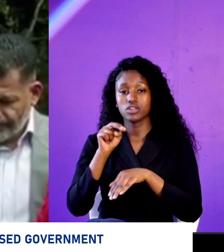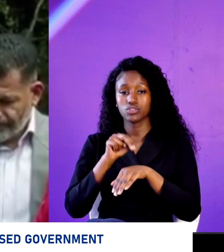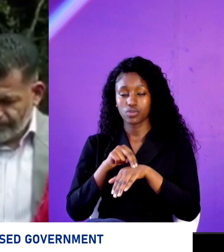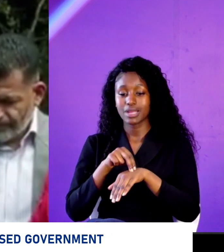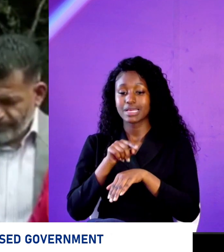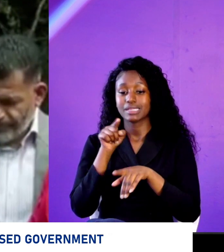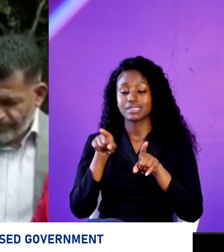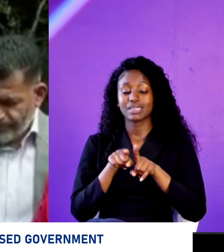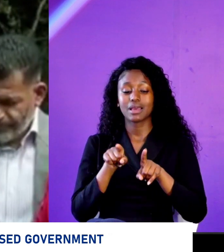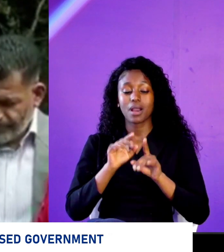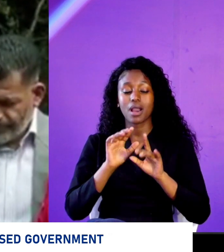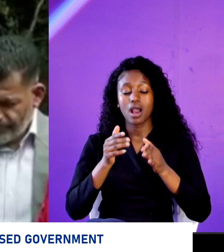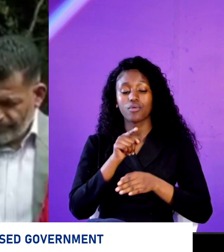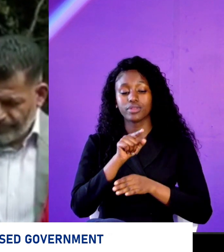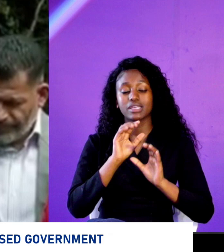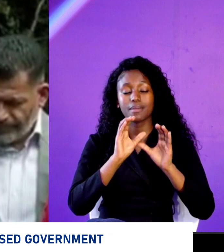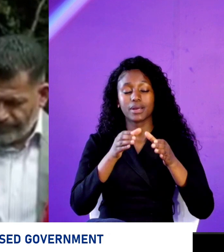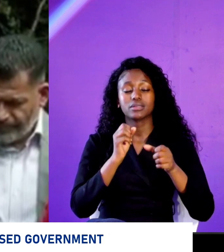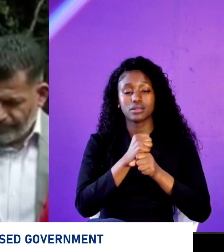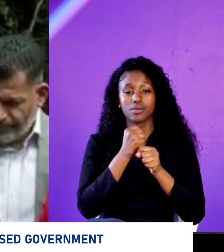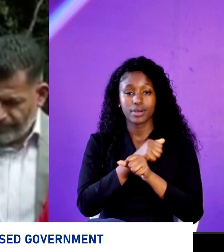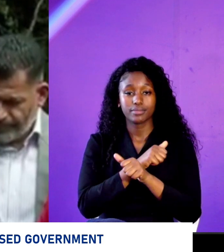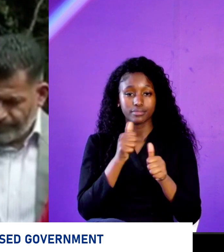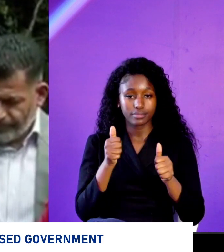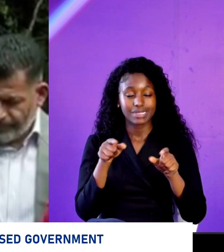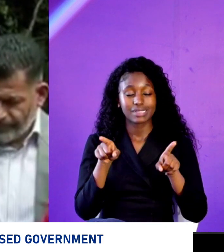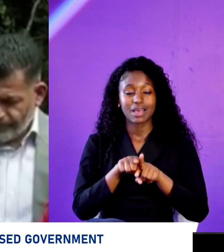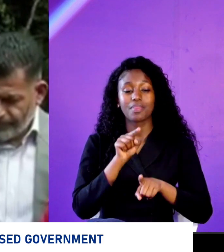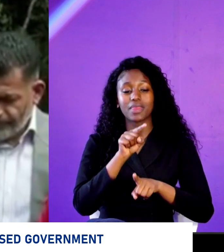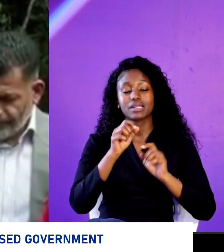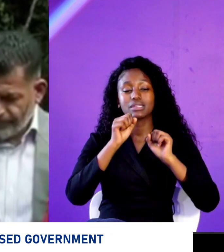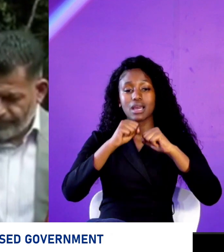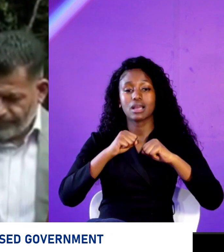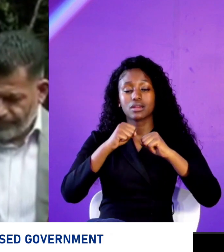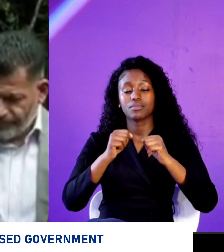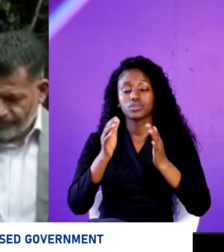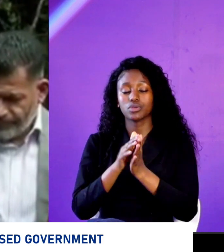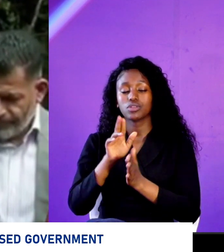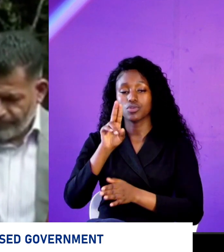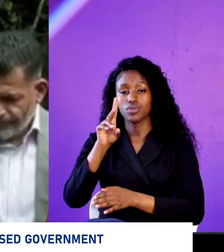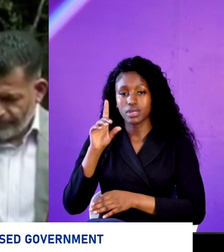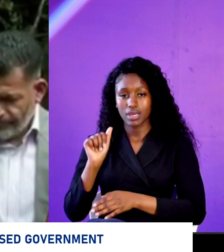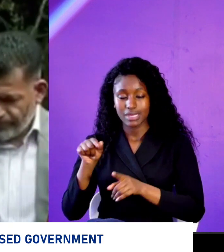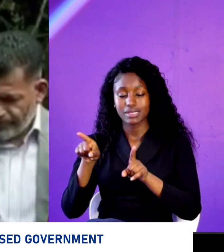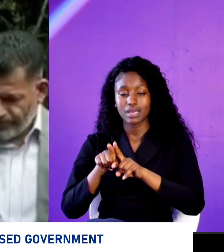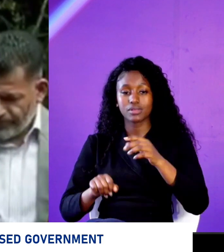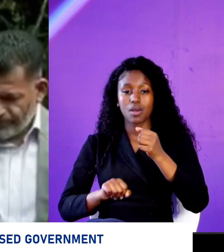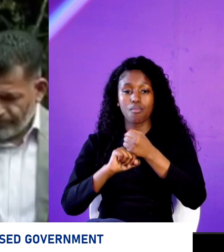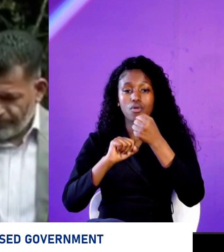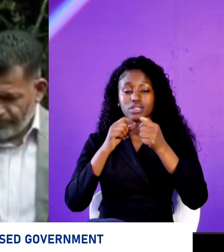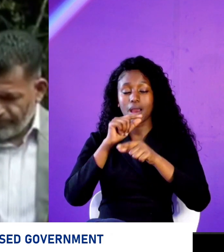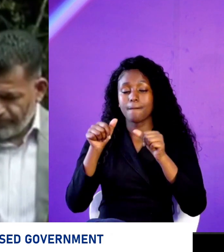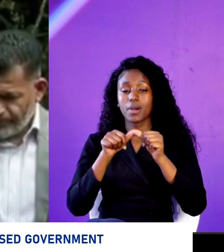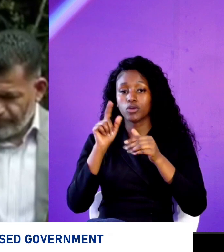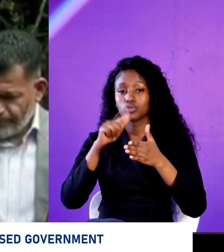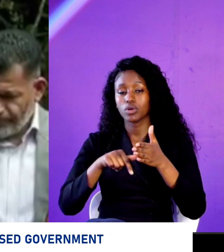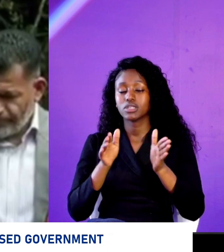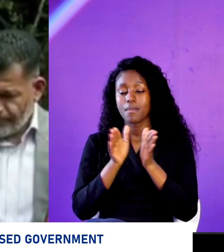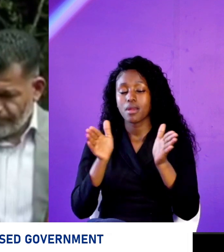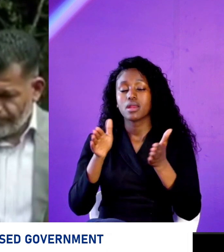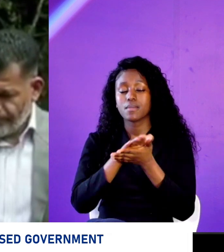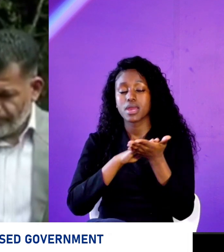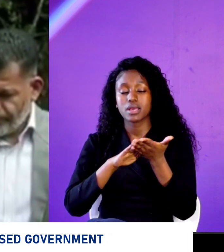in particular the MOU with UDA and support for the broad-based government. After frank and